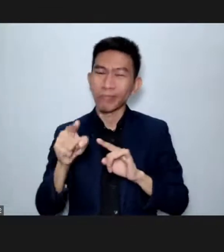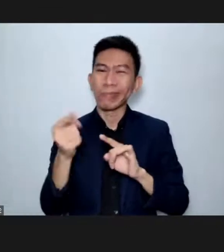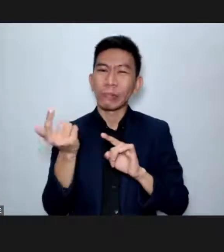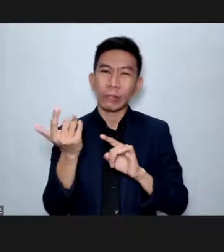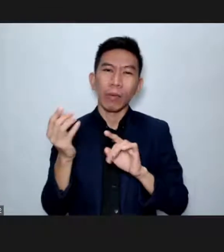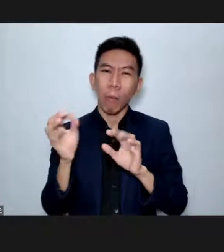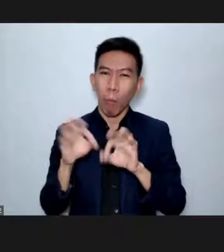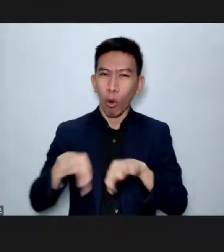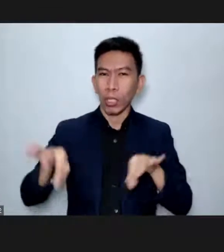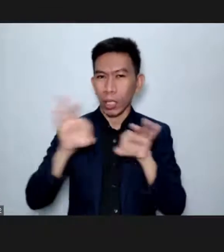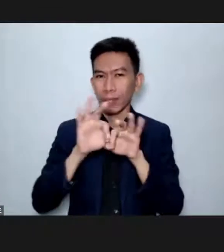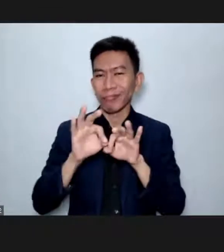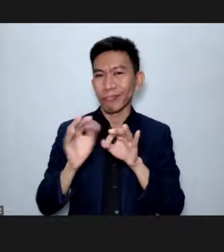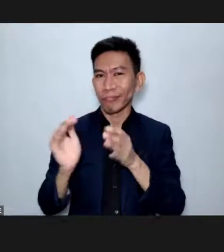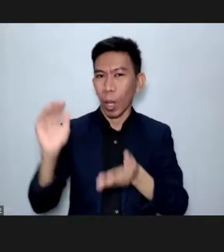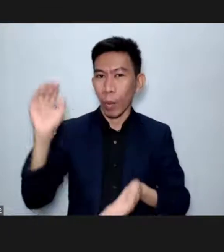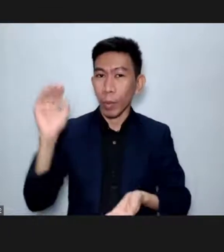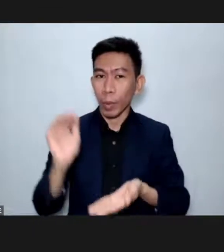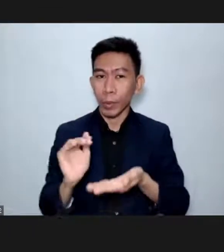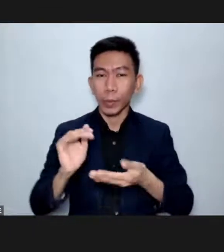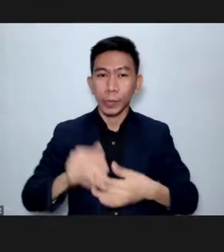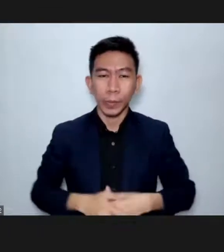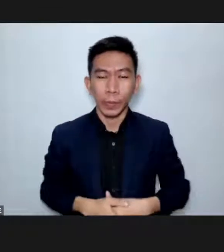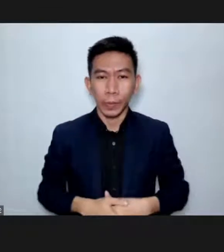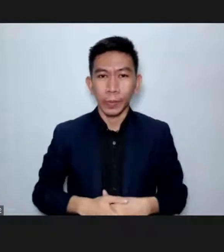bigger. And of course,